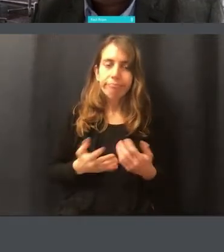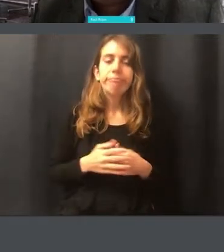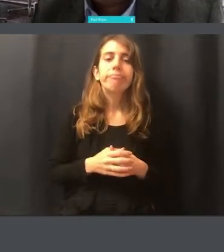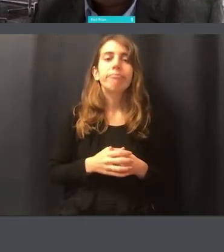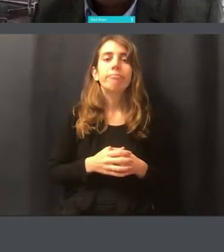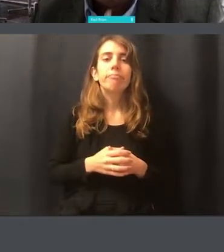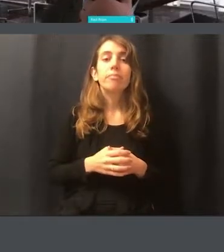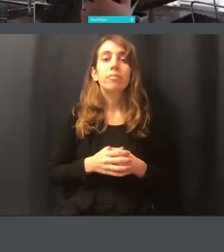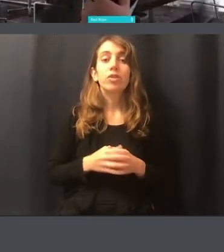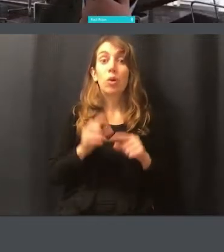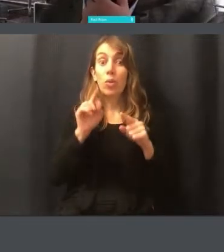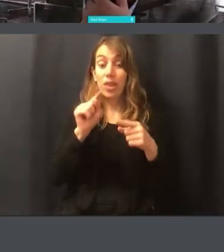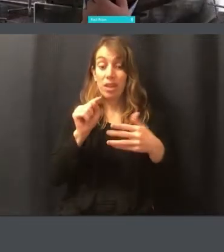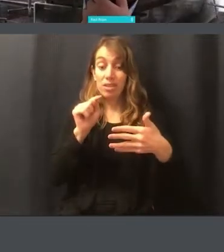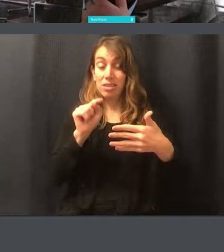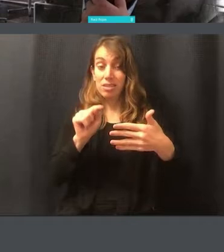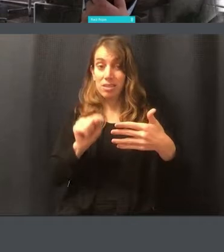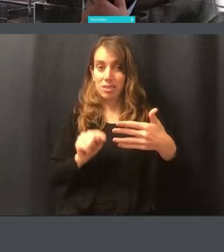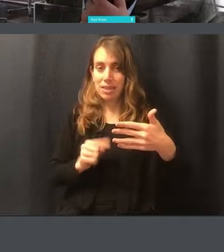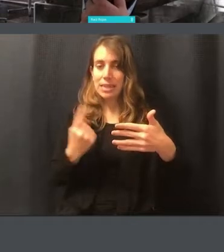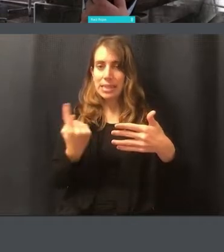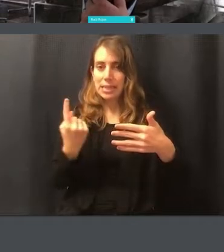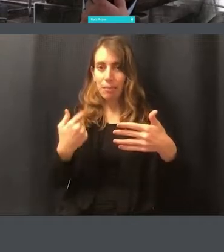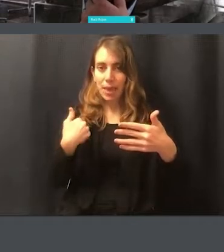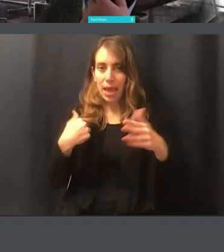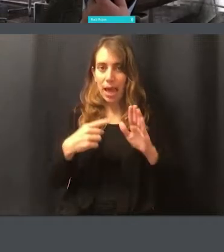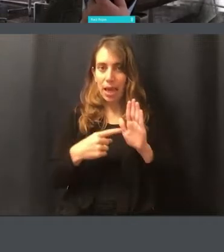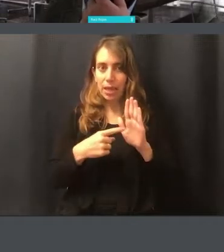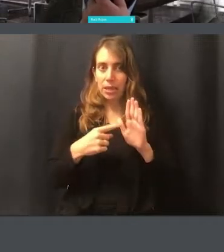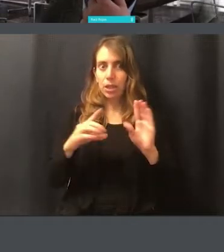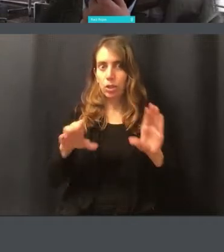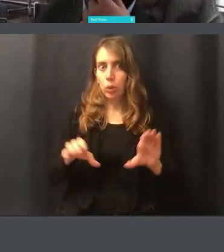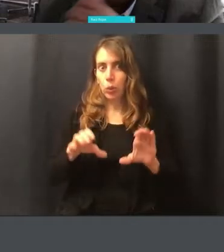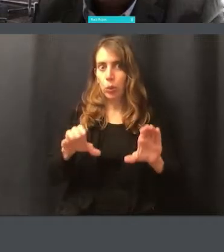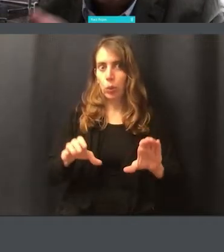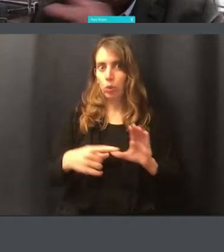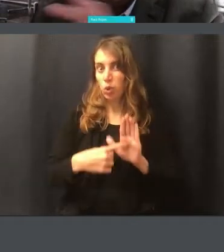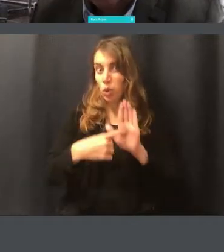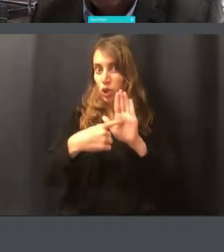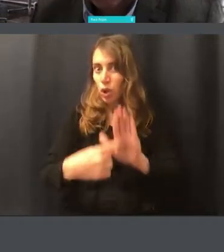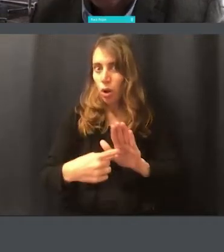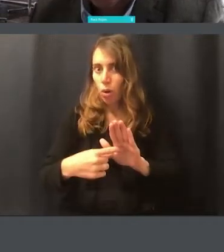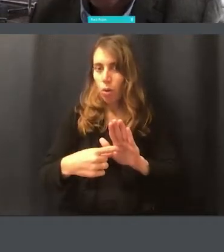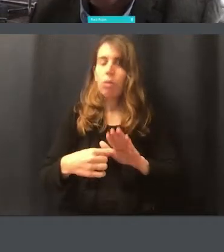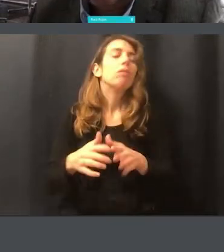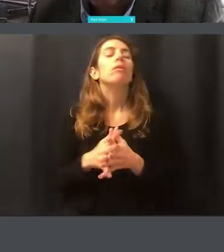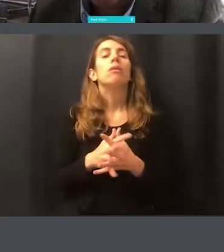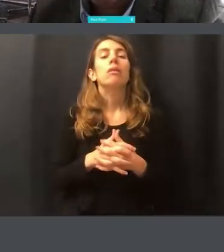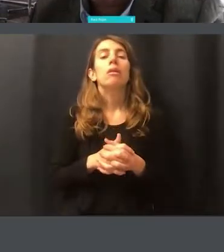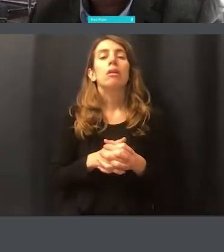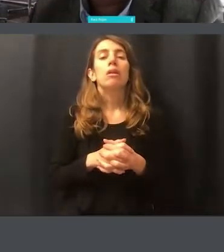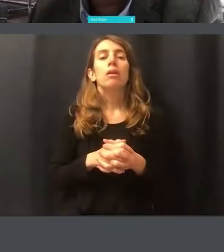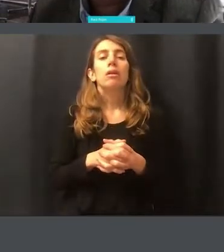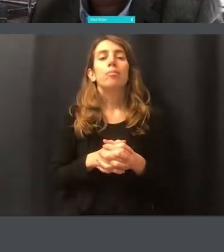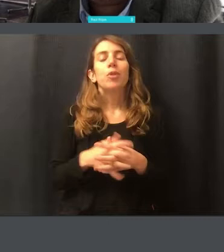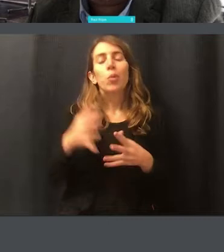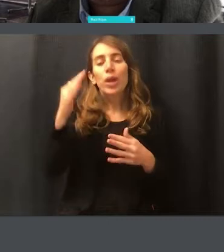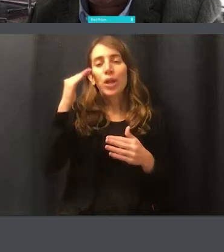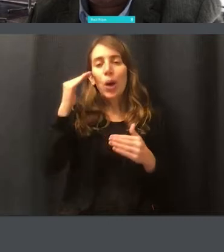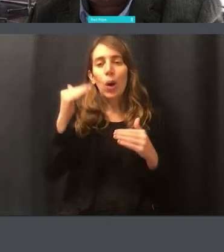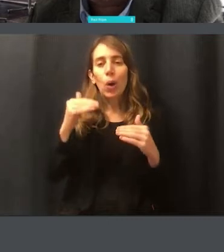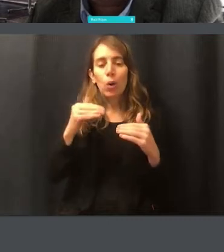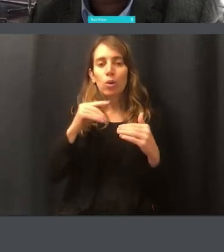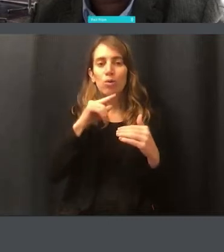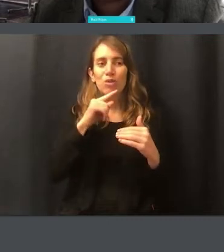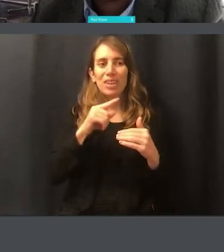This is something I think is really important to kind of to show folks, right? So we know that having a disadvantage in